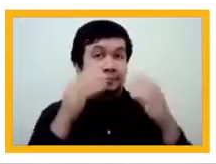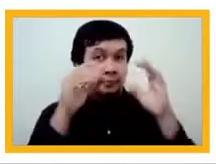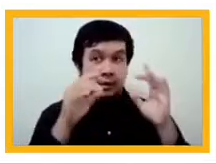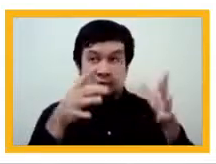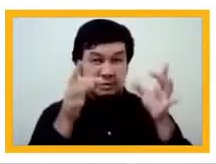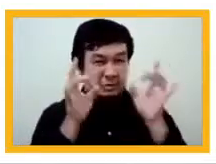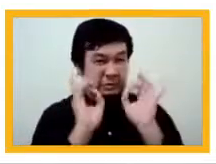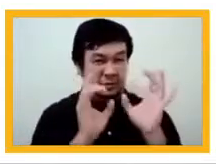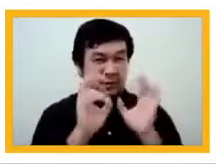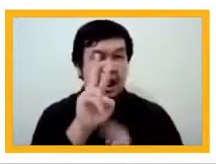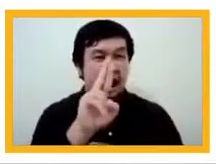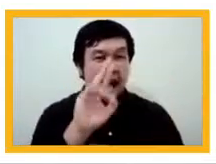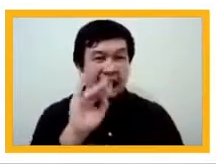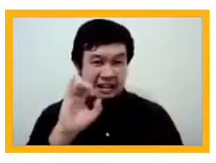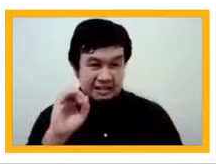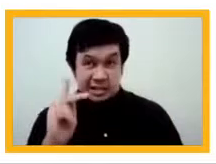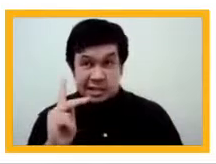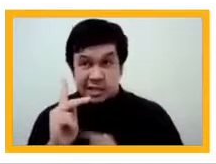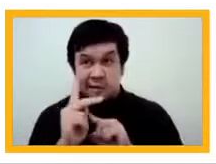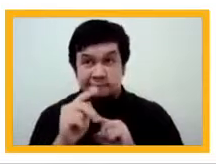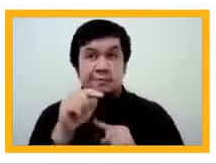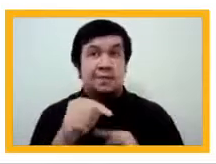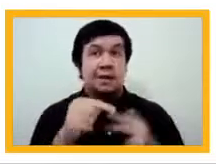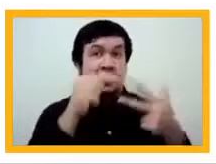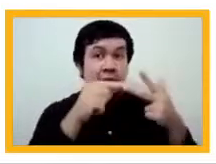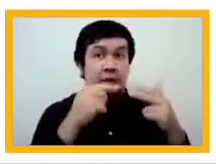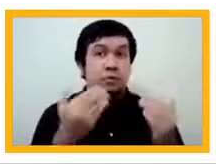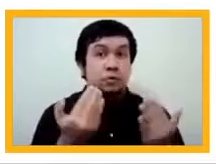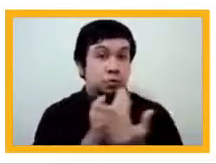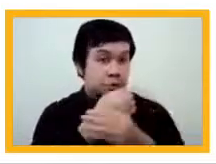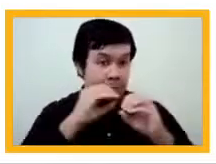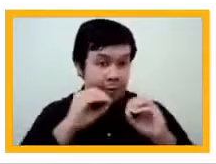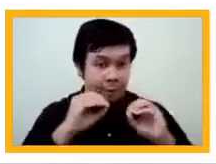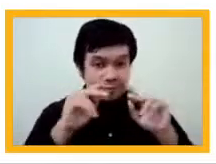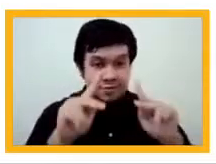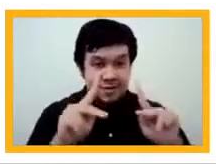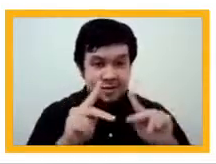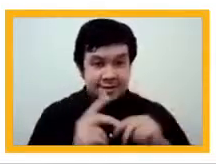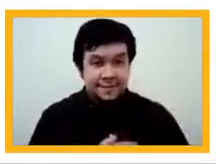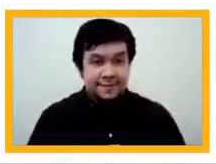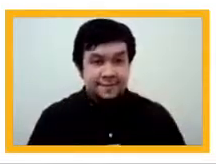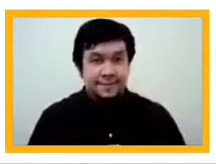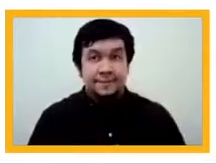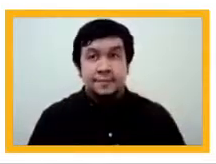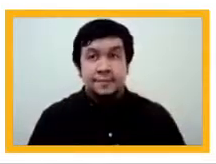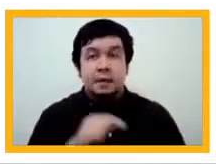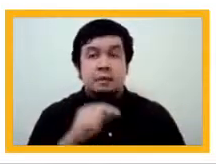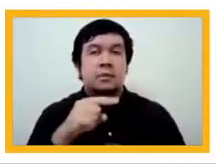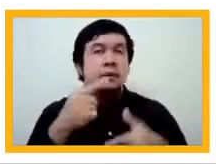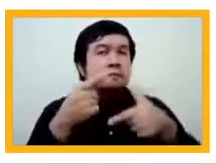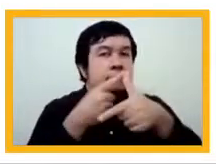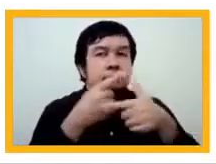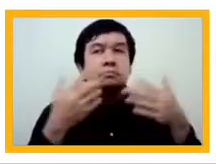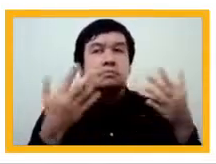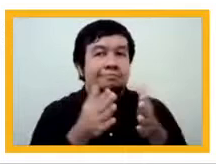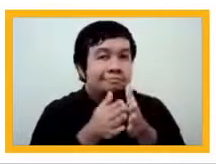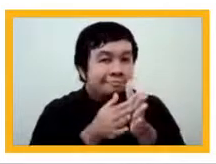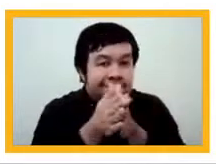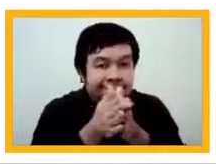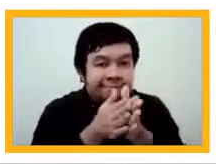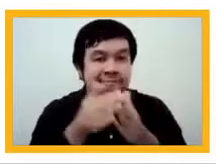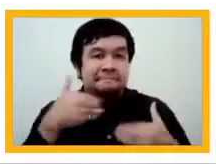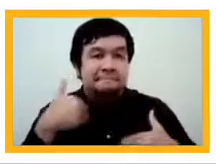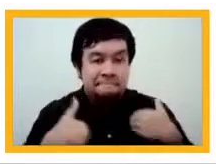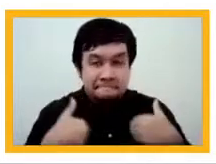new opportunity I can see. The first one, the enthusiasm. We hear great presentation from